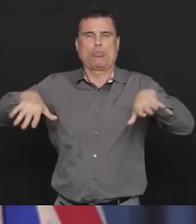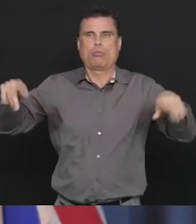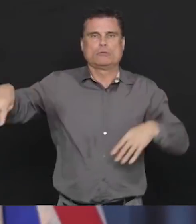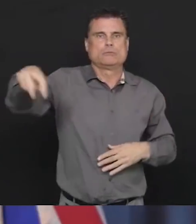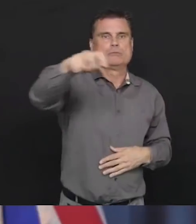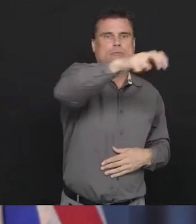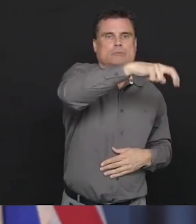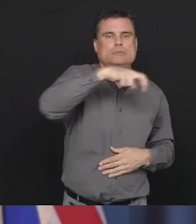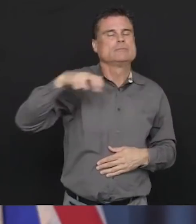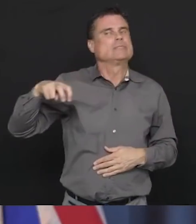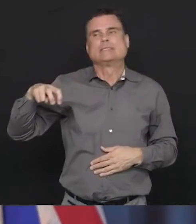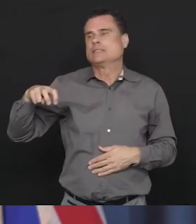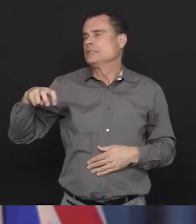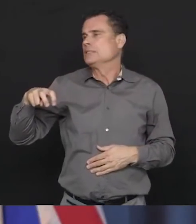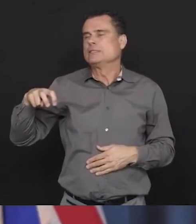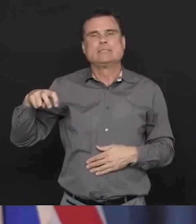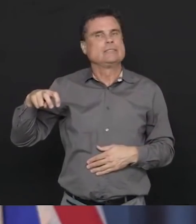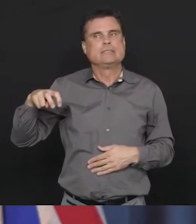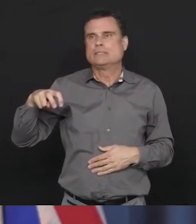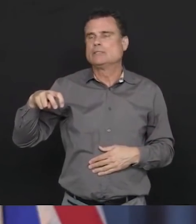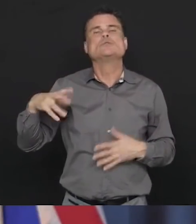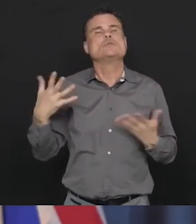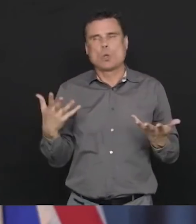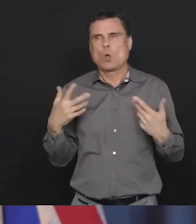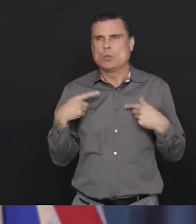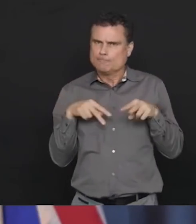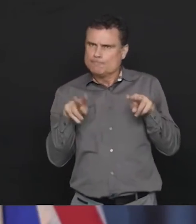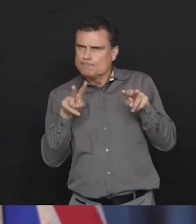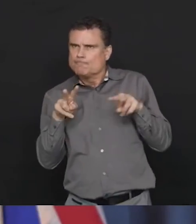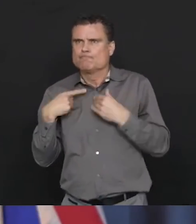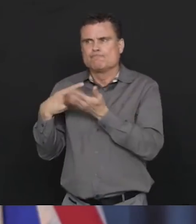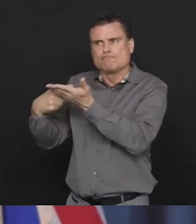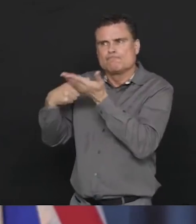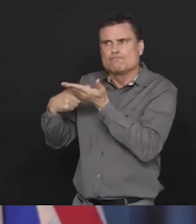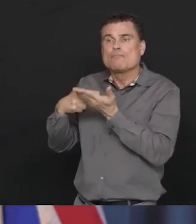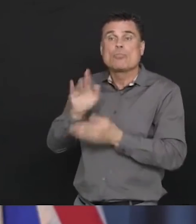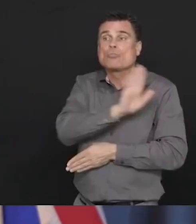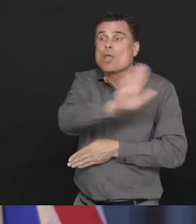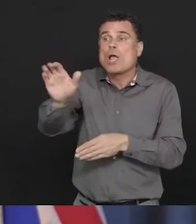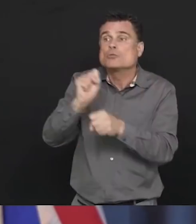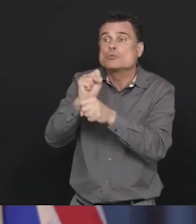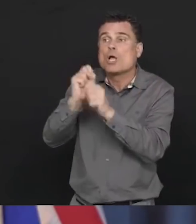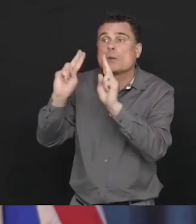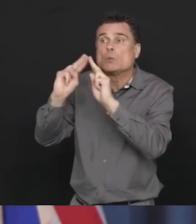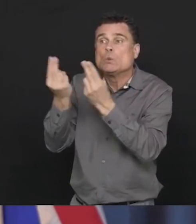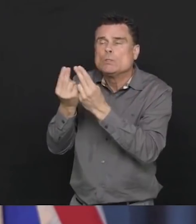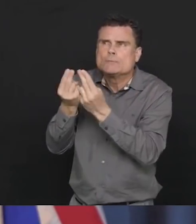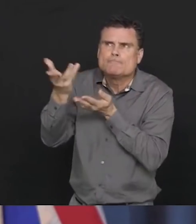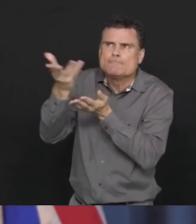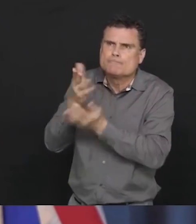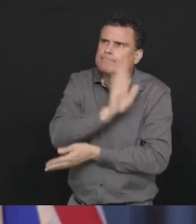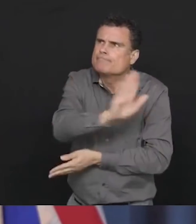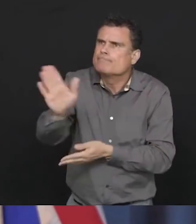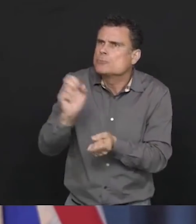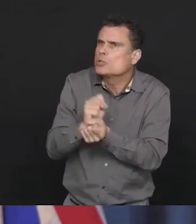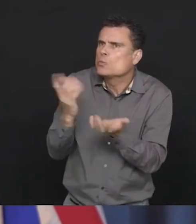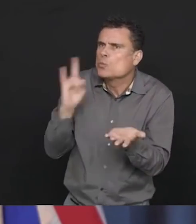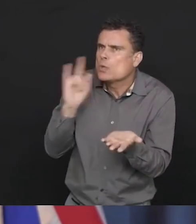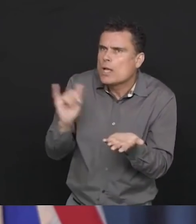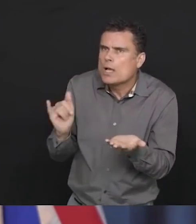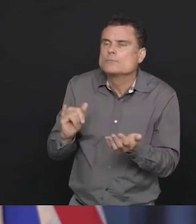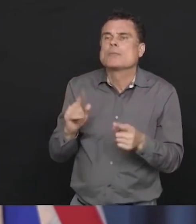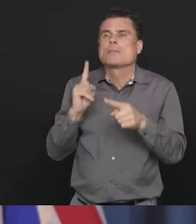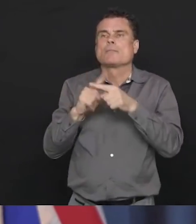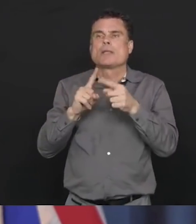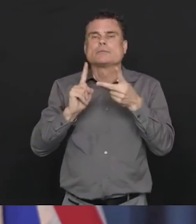We've been working with the unions, with HEABC, and the bottom line is everybody will be employed by the ministry